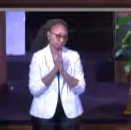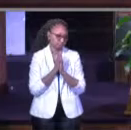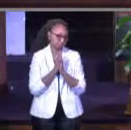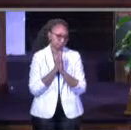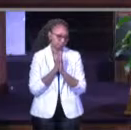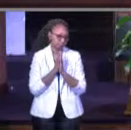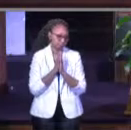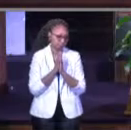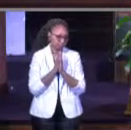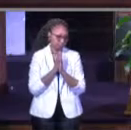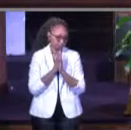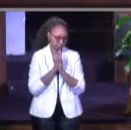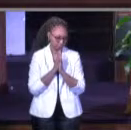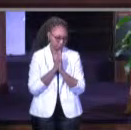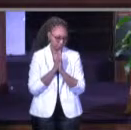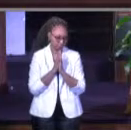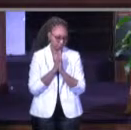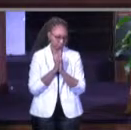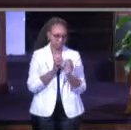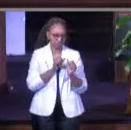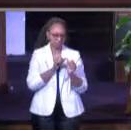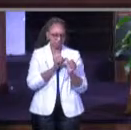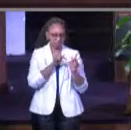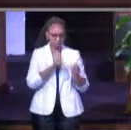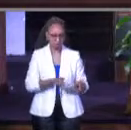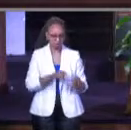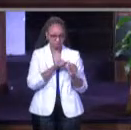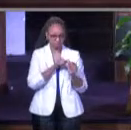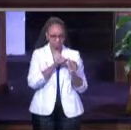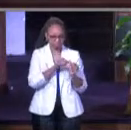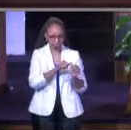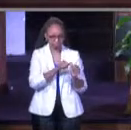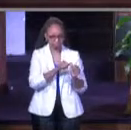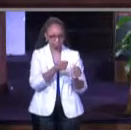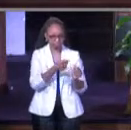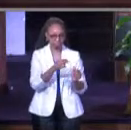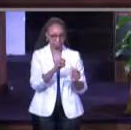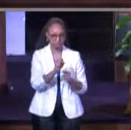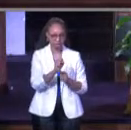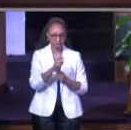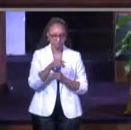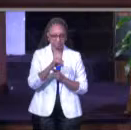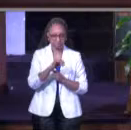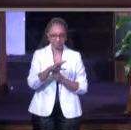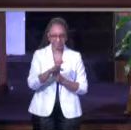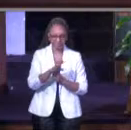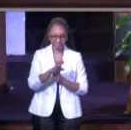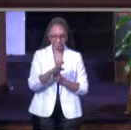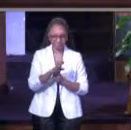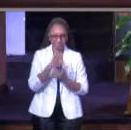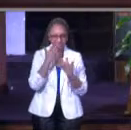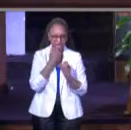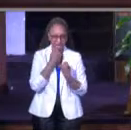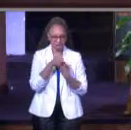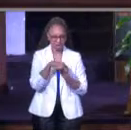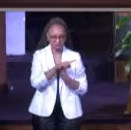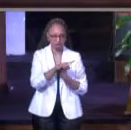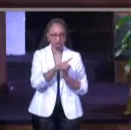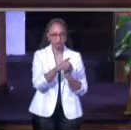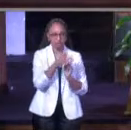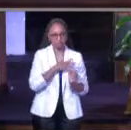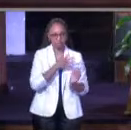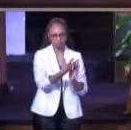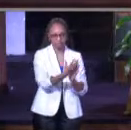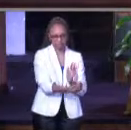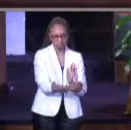After a time in hospice care, Sister Elois Dash, a member of the usher board, passed away. And so we want to be in